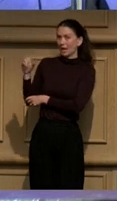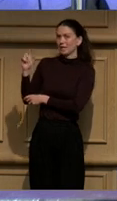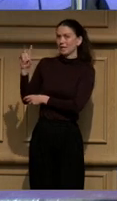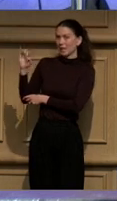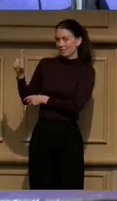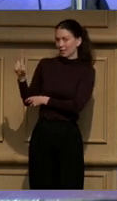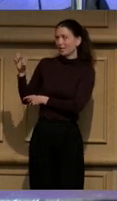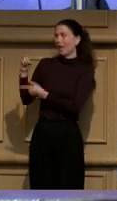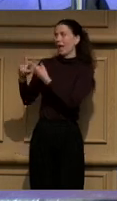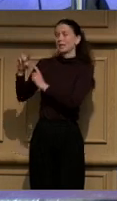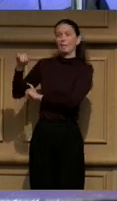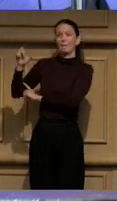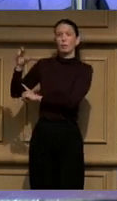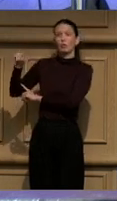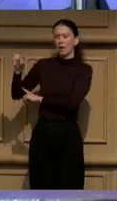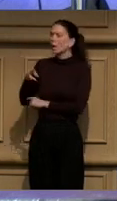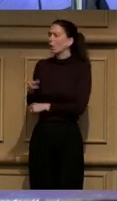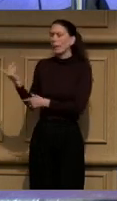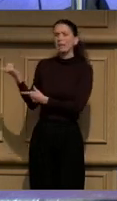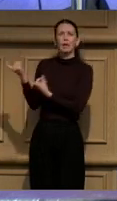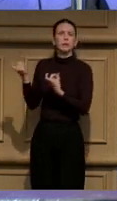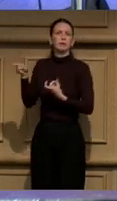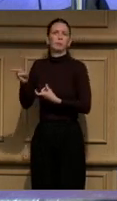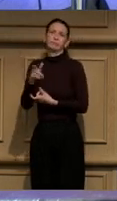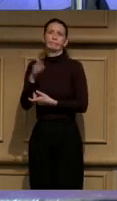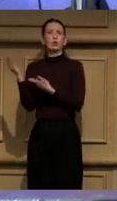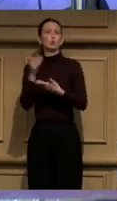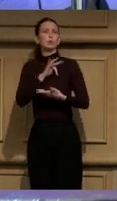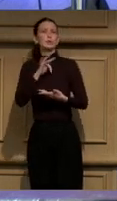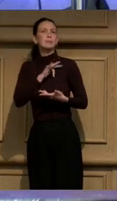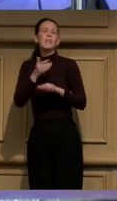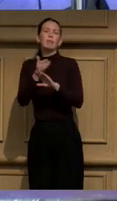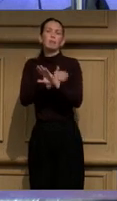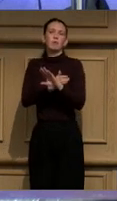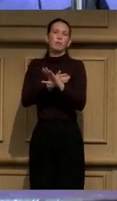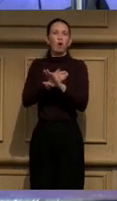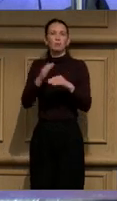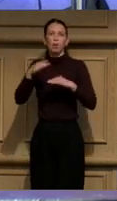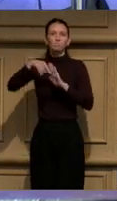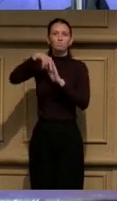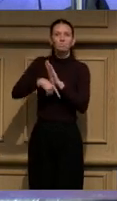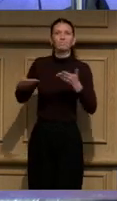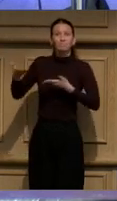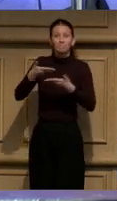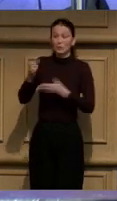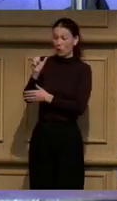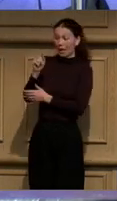Carr, and I'm going to invite them to introduce themselves a little bit first before we get into the topic of our panel today. Atoosa.